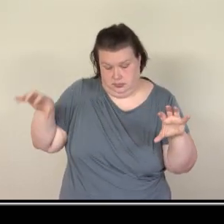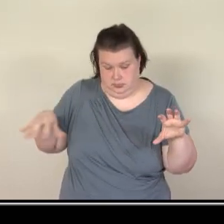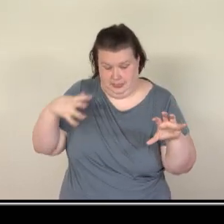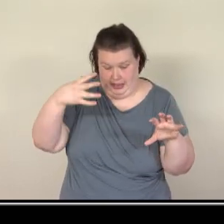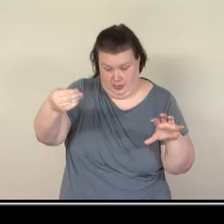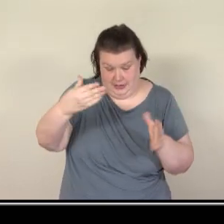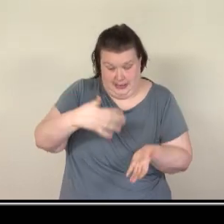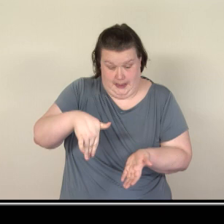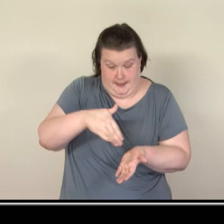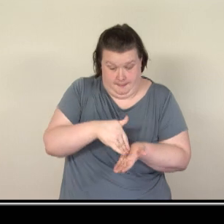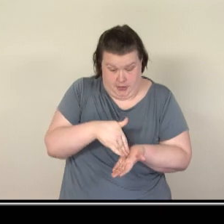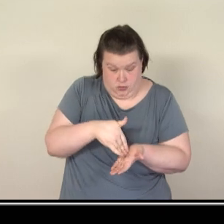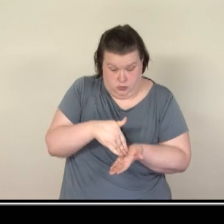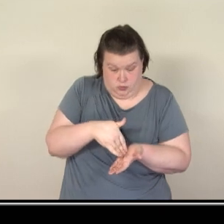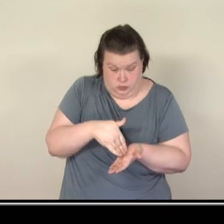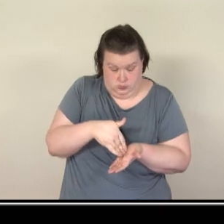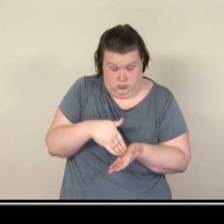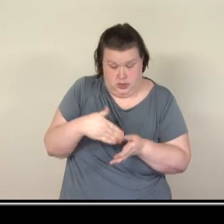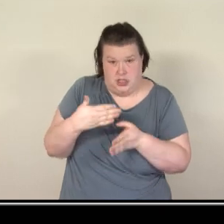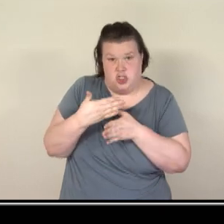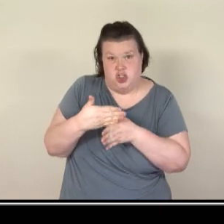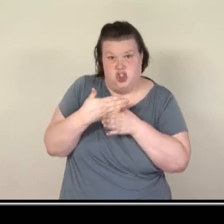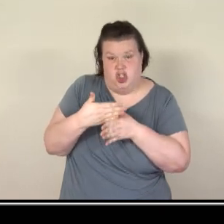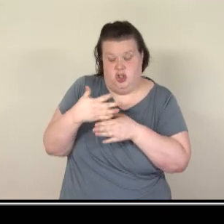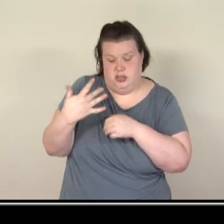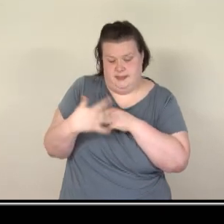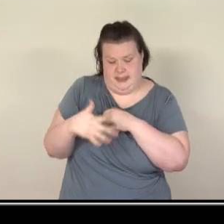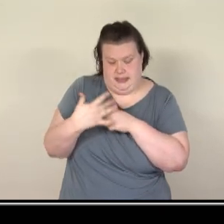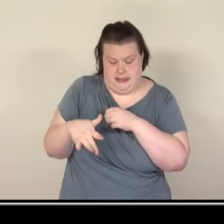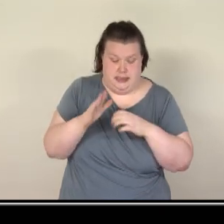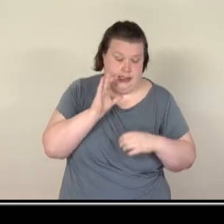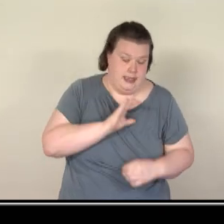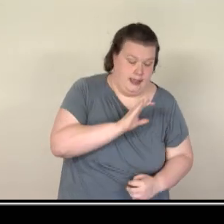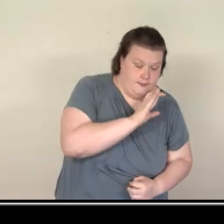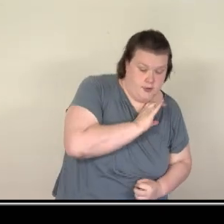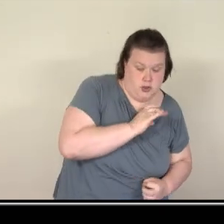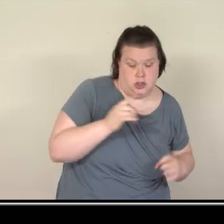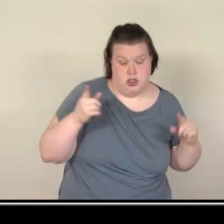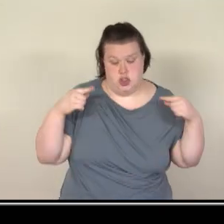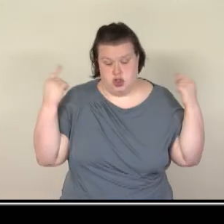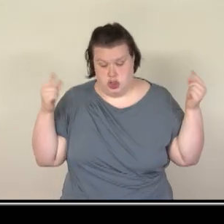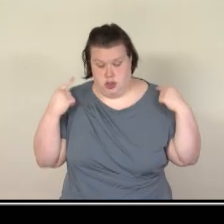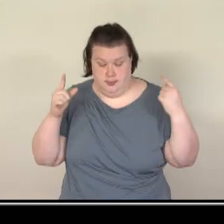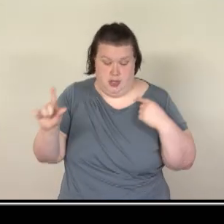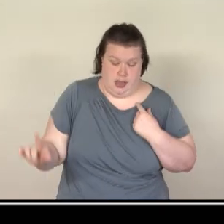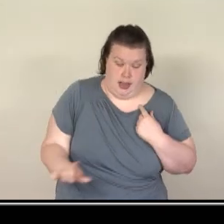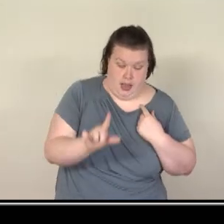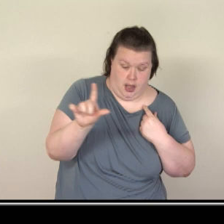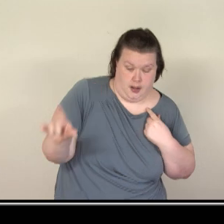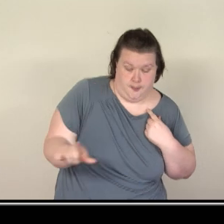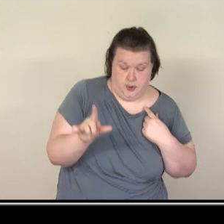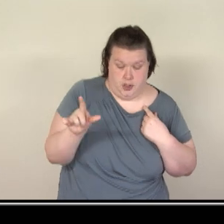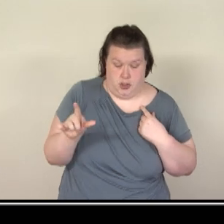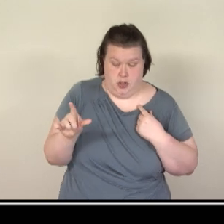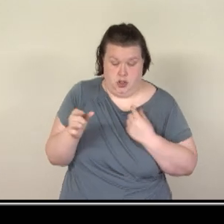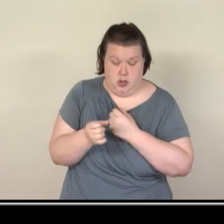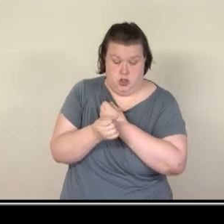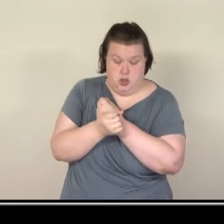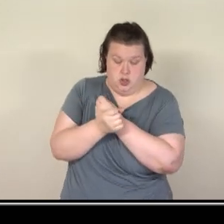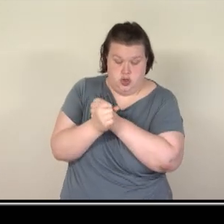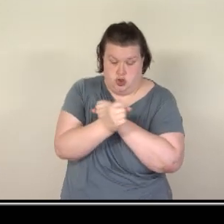and in the middle you have all your shared collaborative space. So you've got your cafeteria, and you've got your gym, and your library, and your secure entry